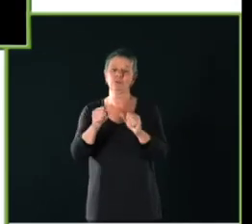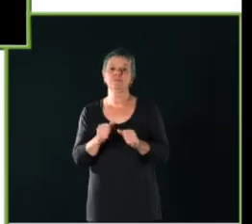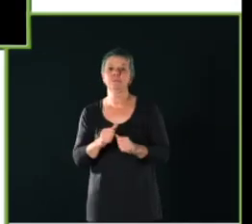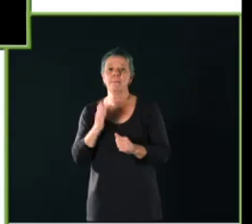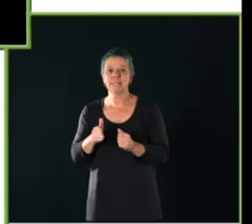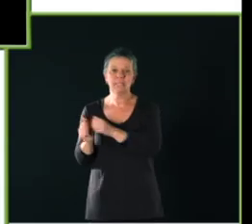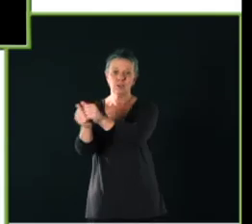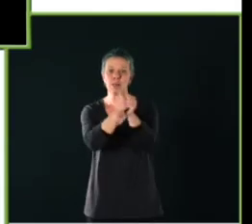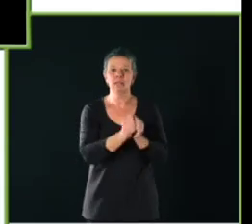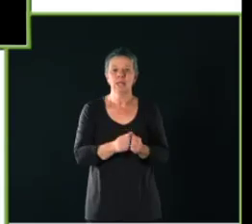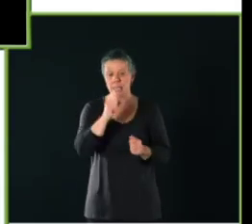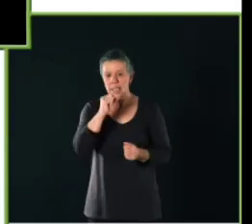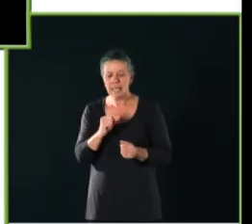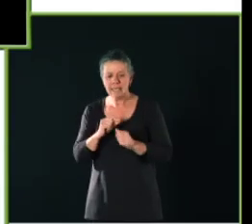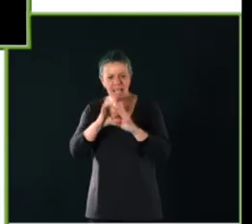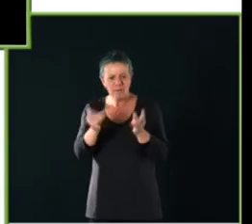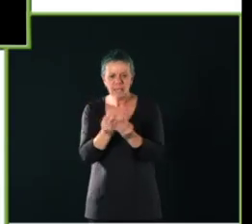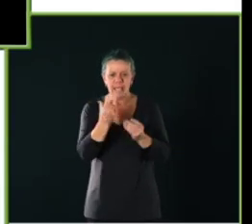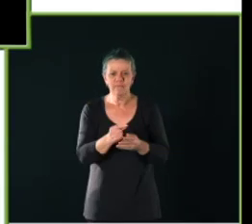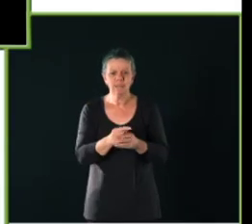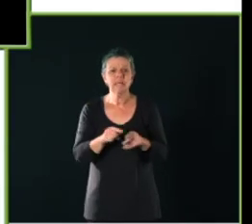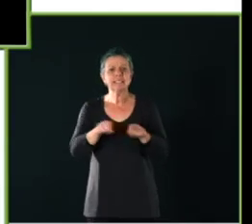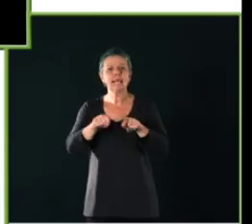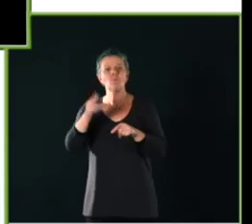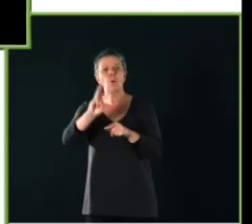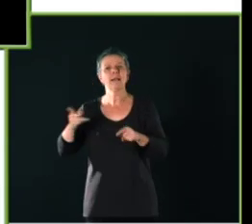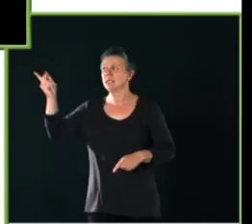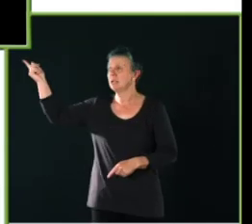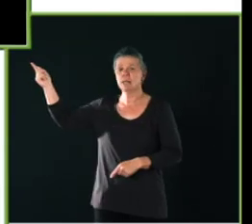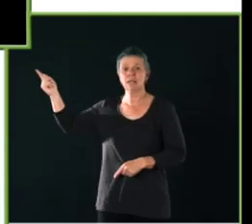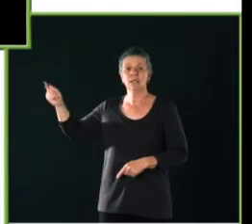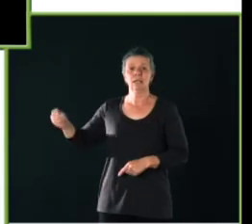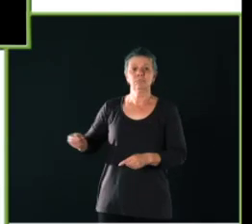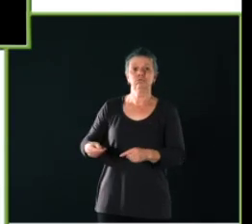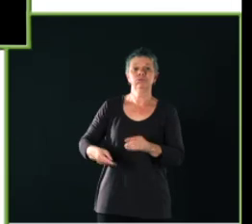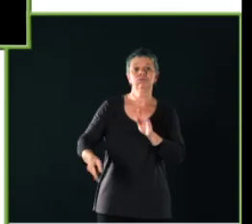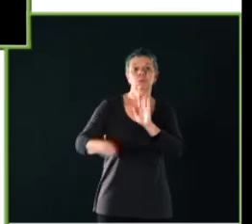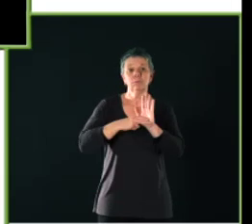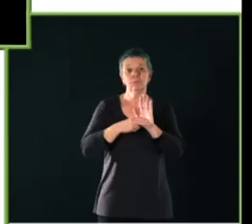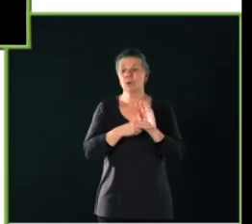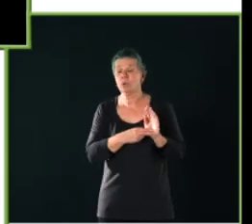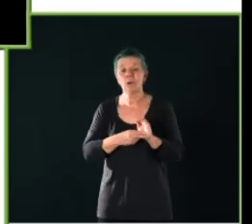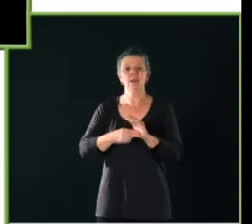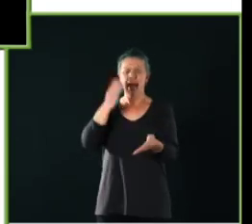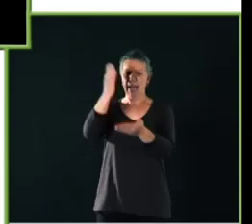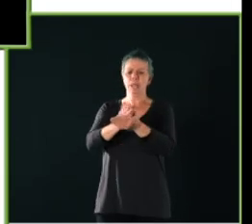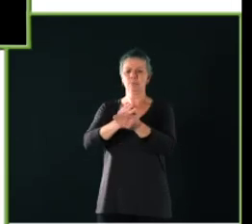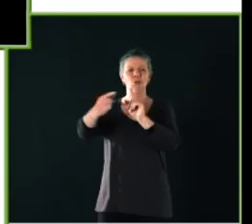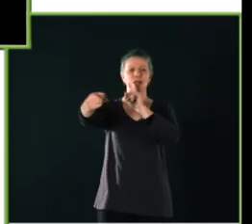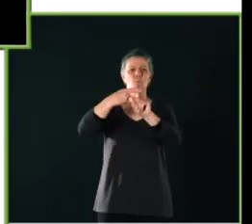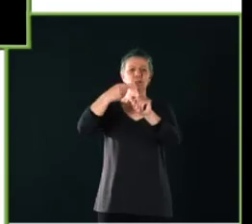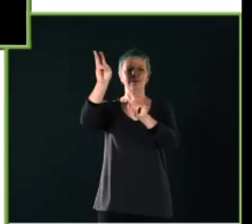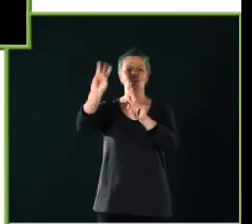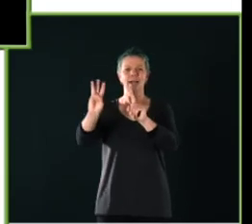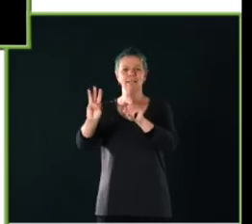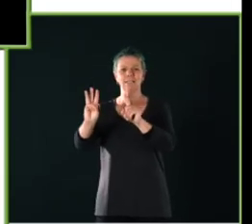here. Look what Wellington did. Wellington adopted the absolutely, positively Wellington. We need to start working for the kind of